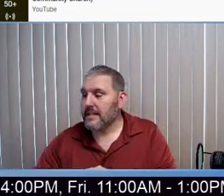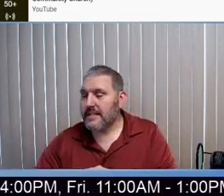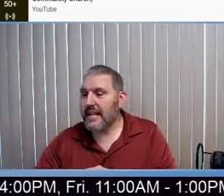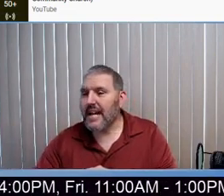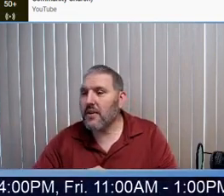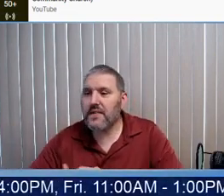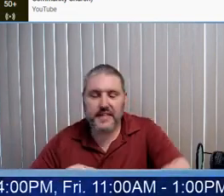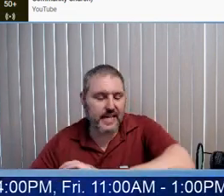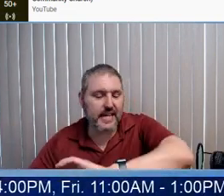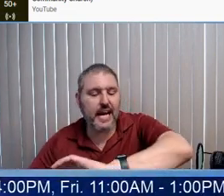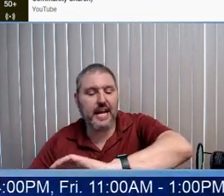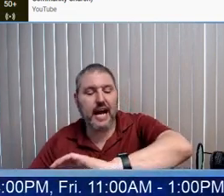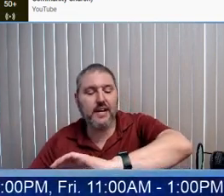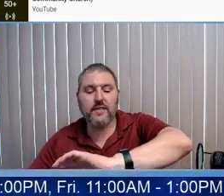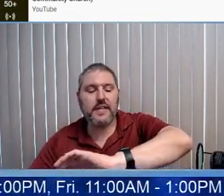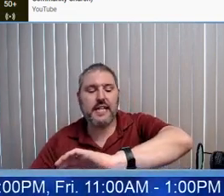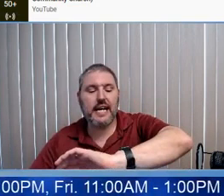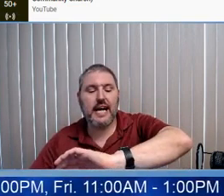See,